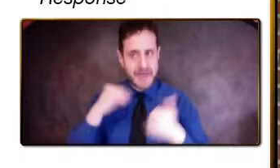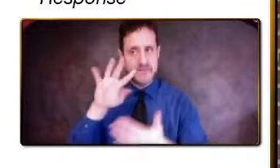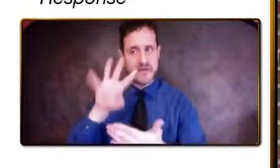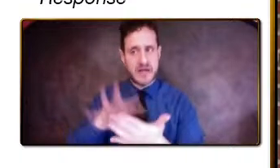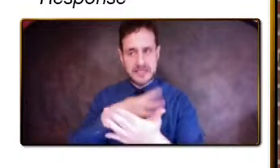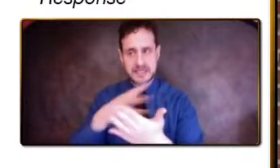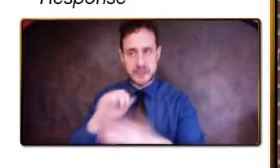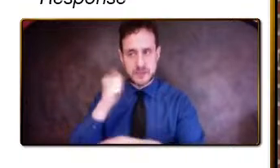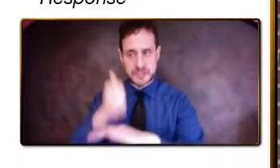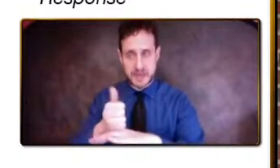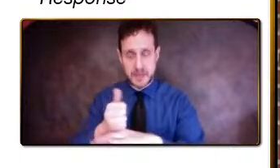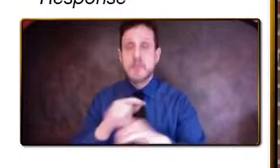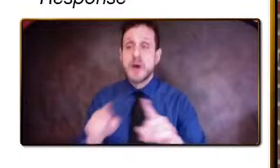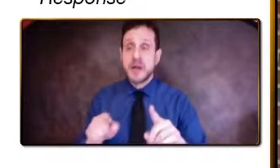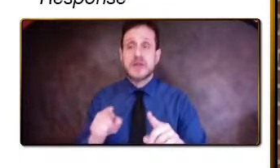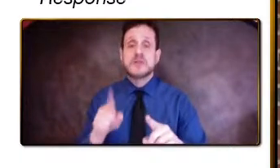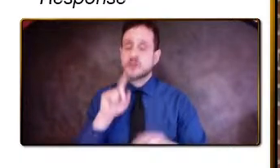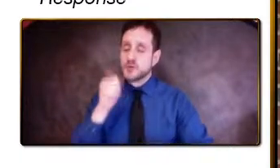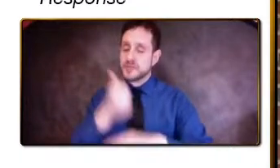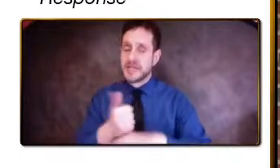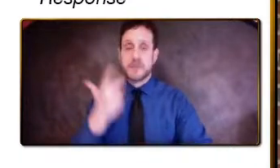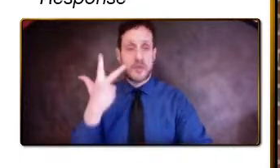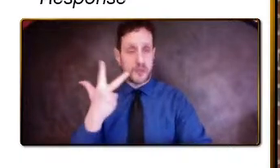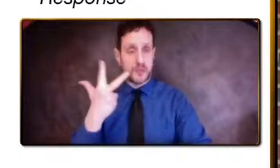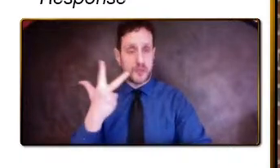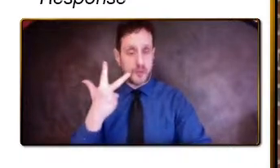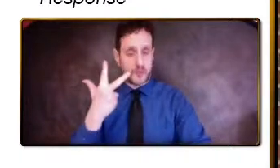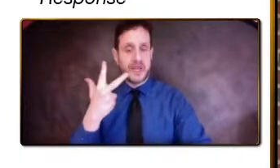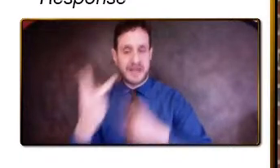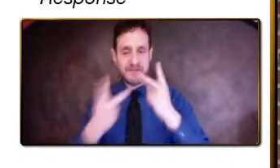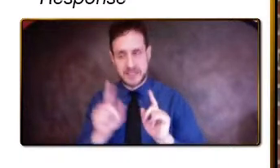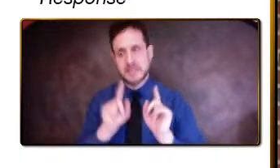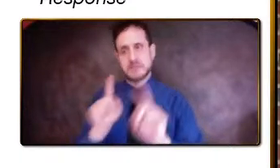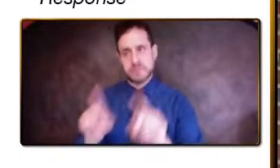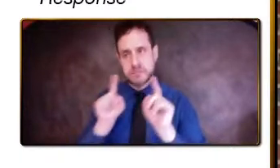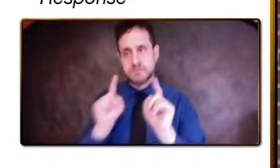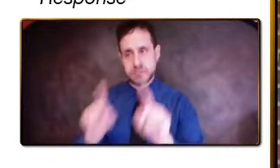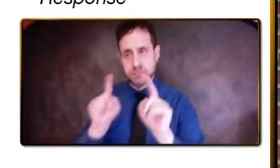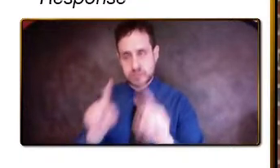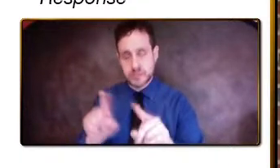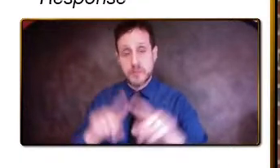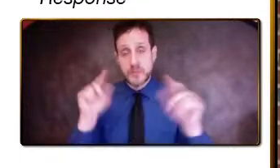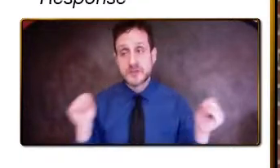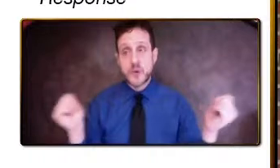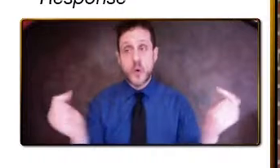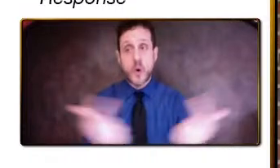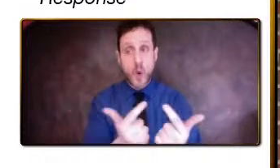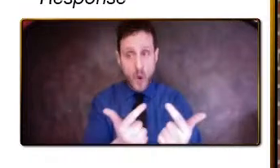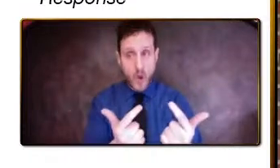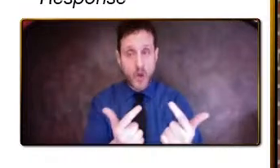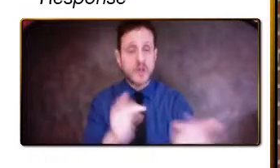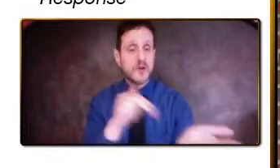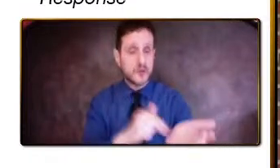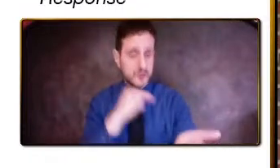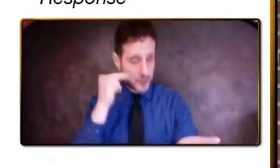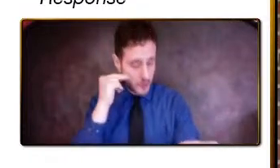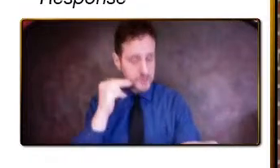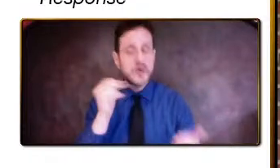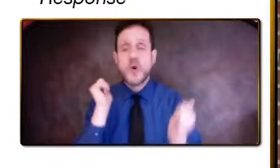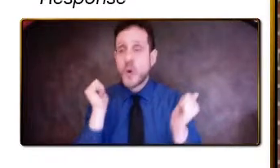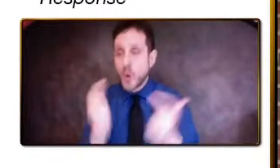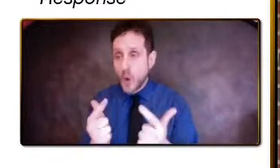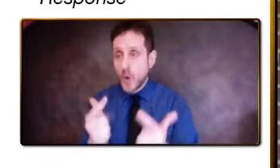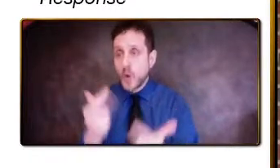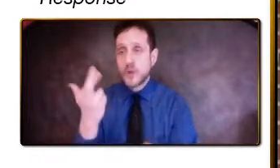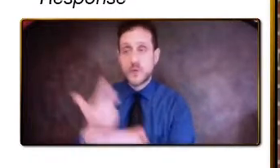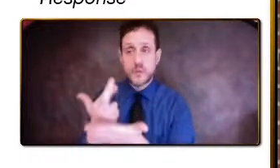visits per location and to get all of our long-term care facilities, we know that process will be many months. And